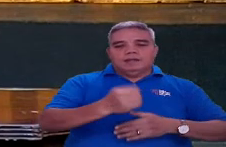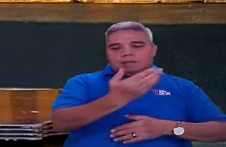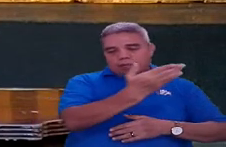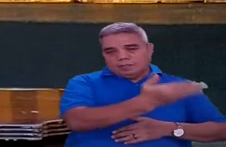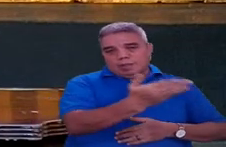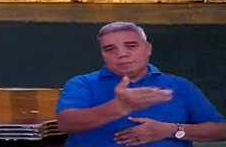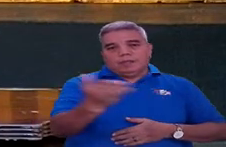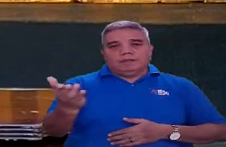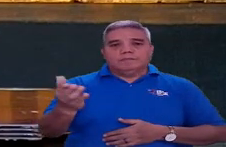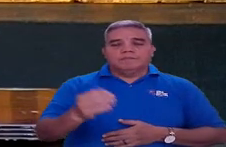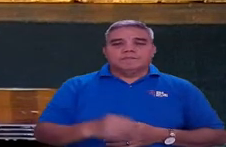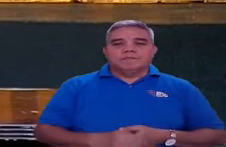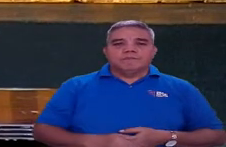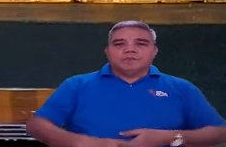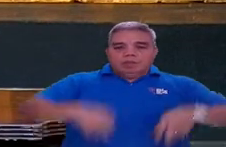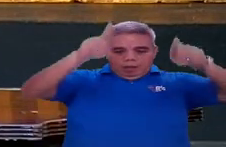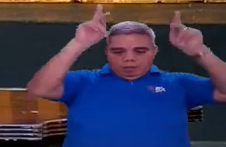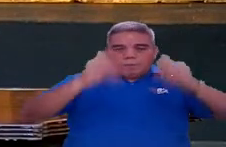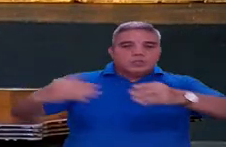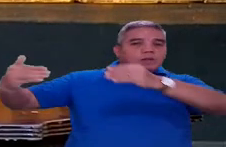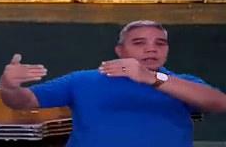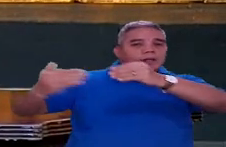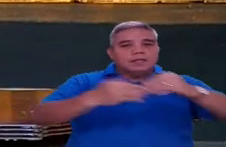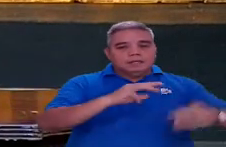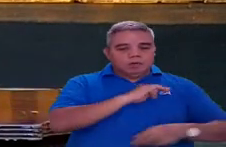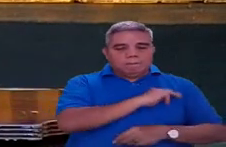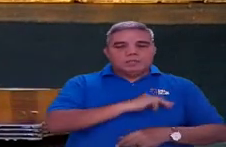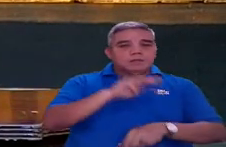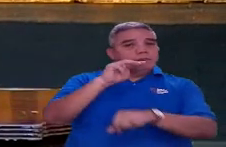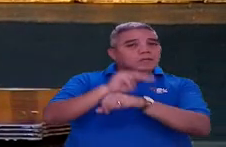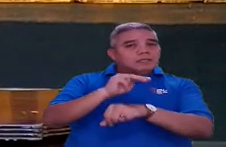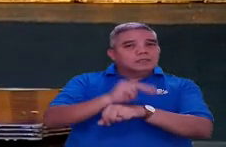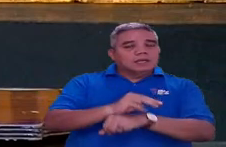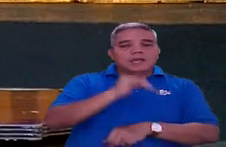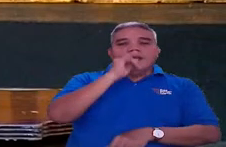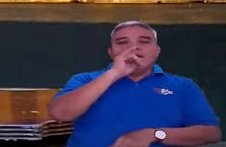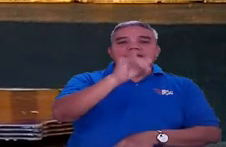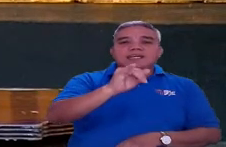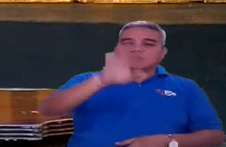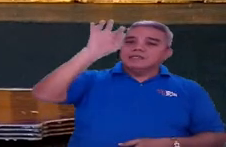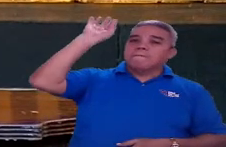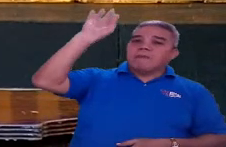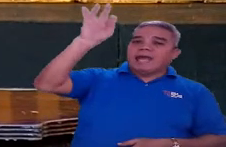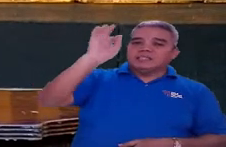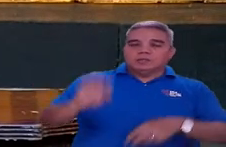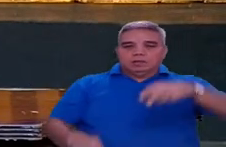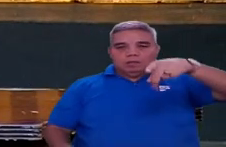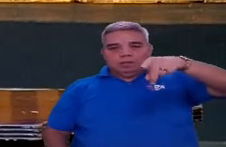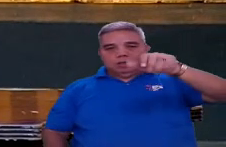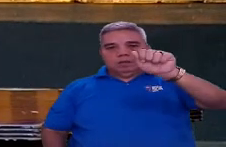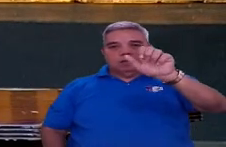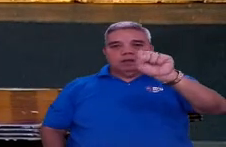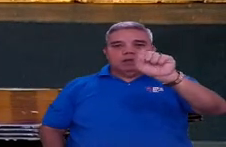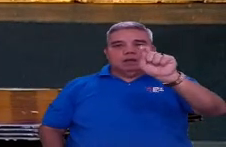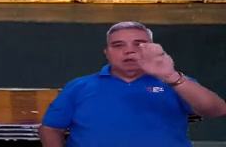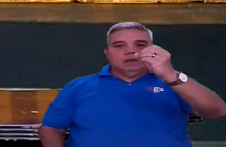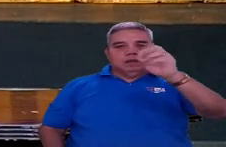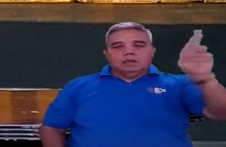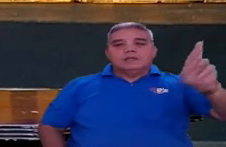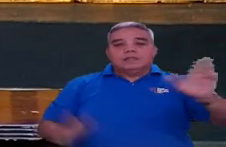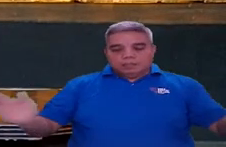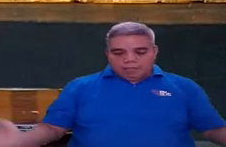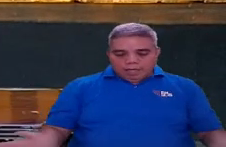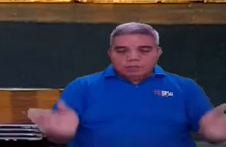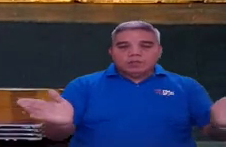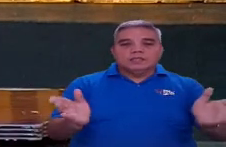you. The person leading the mission ministry is the pastor. Let us educate them,